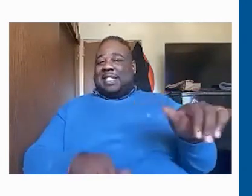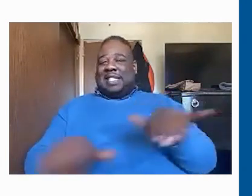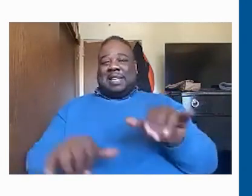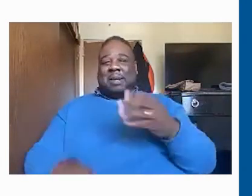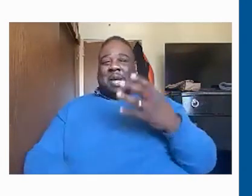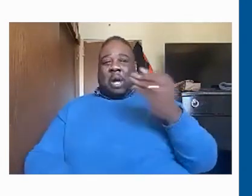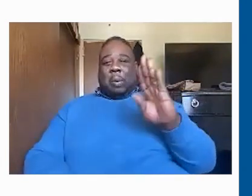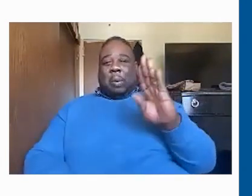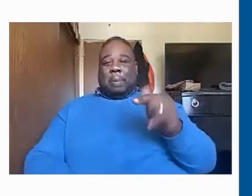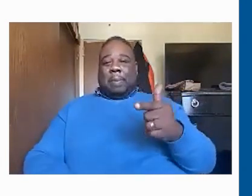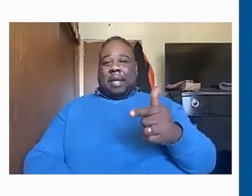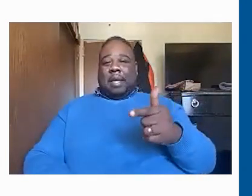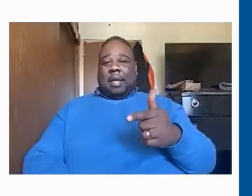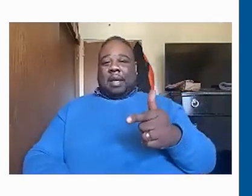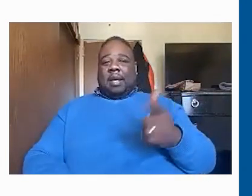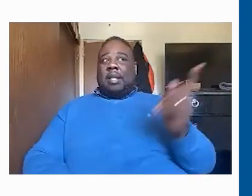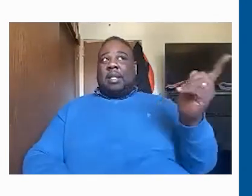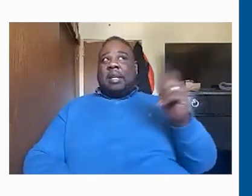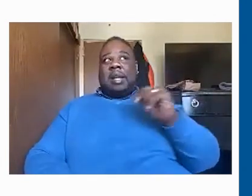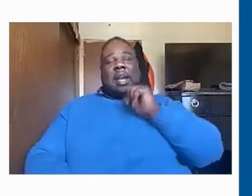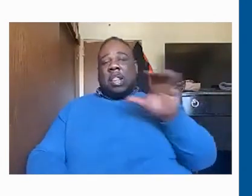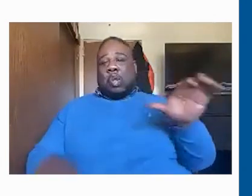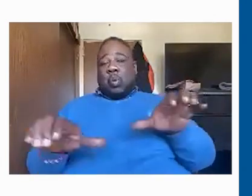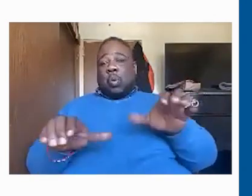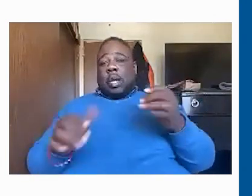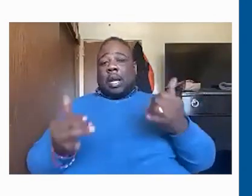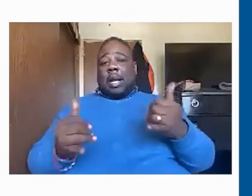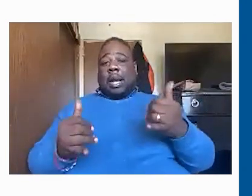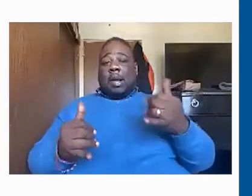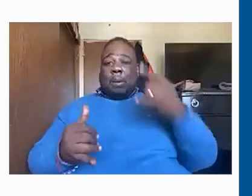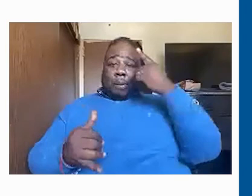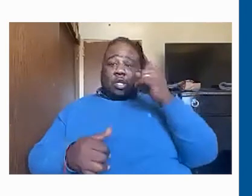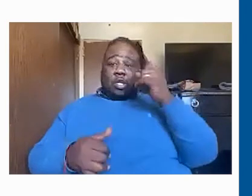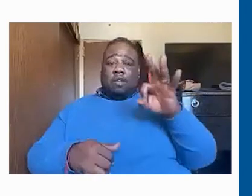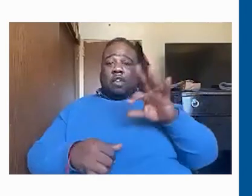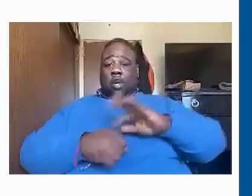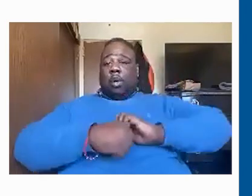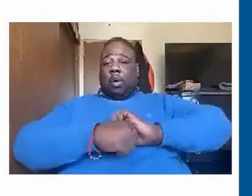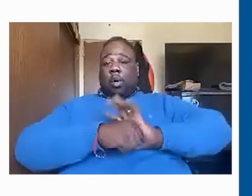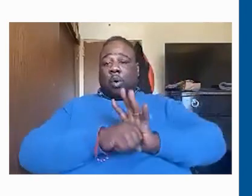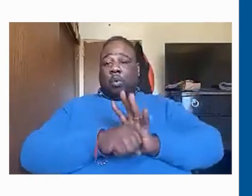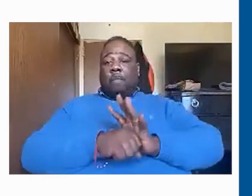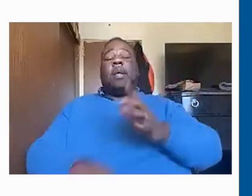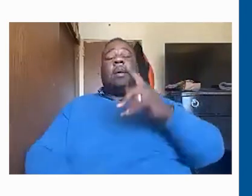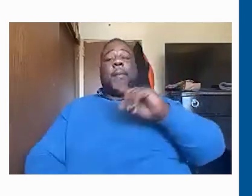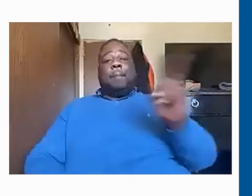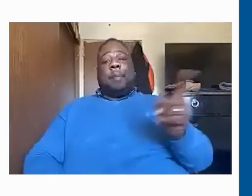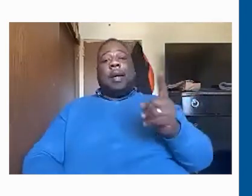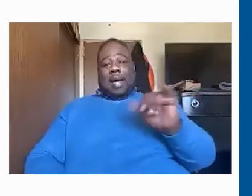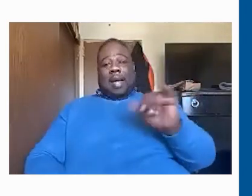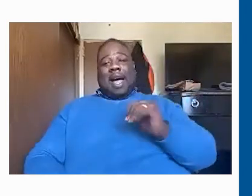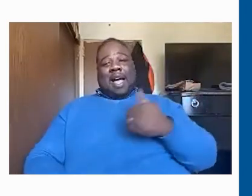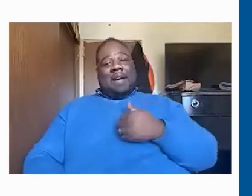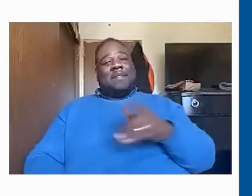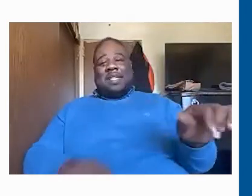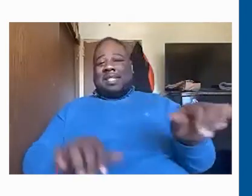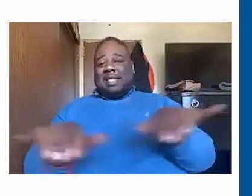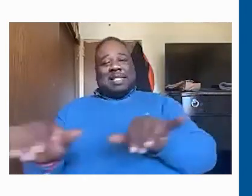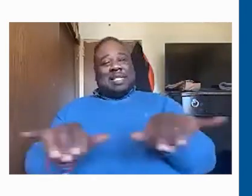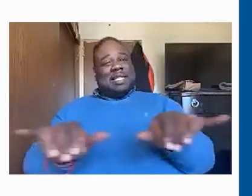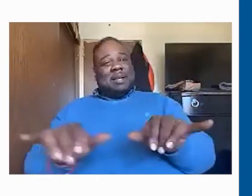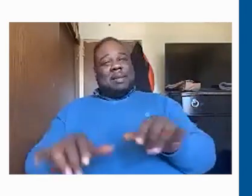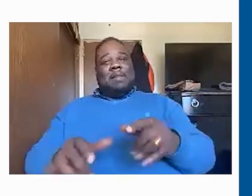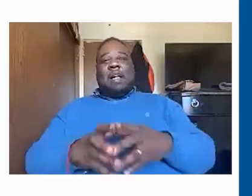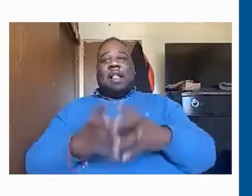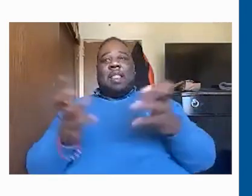not doing that because of COVID, but they, for a while, they were actually giving out go bags. So I have a go bag that has a lot of supplies in it, but if you're